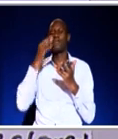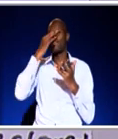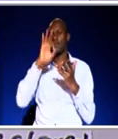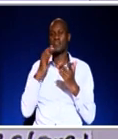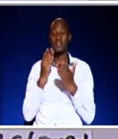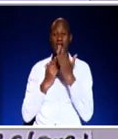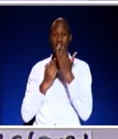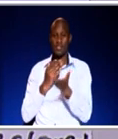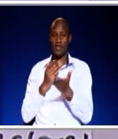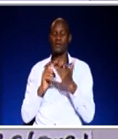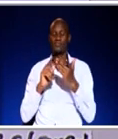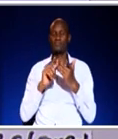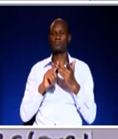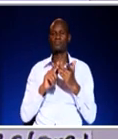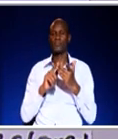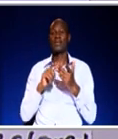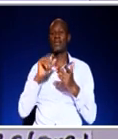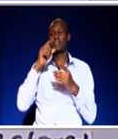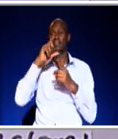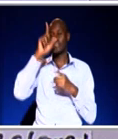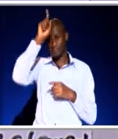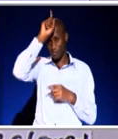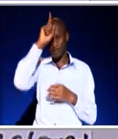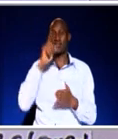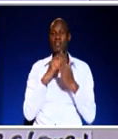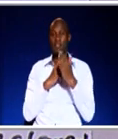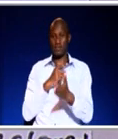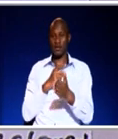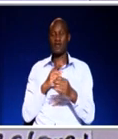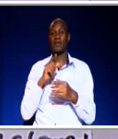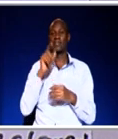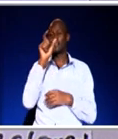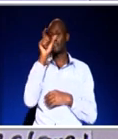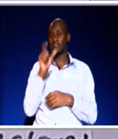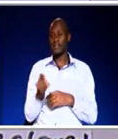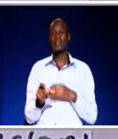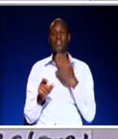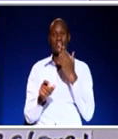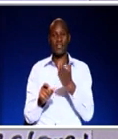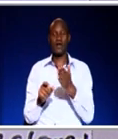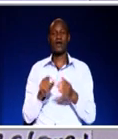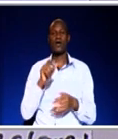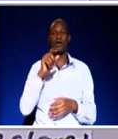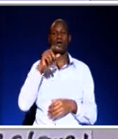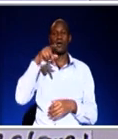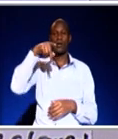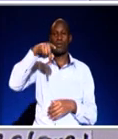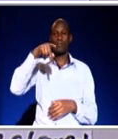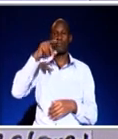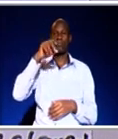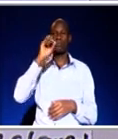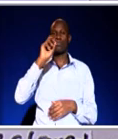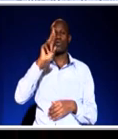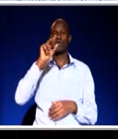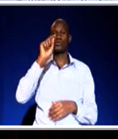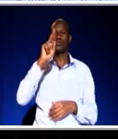France. There was Germany. There was Italy, Portugal, and